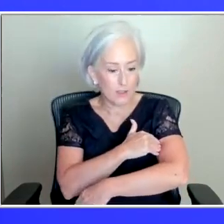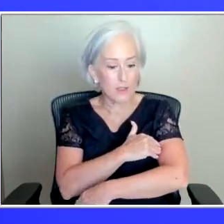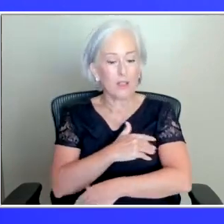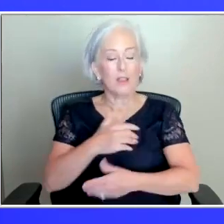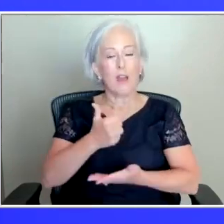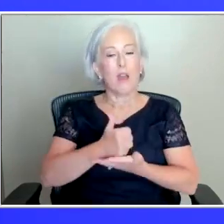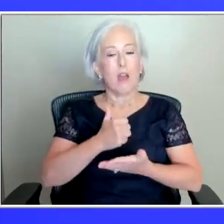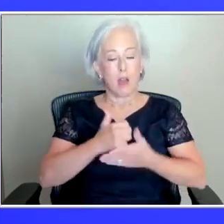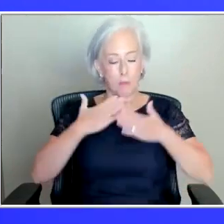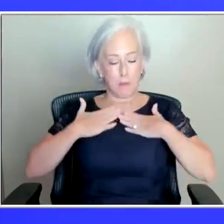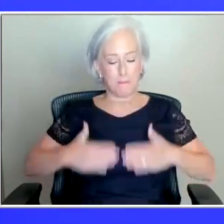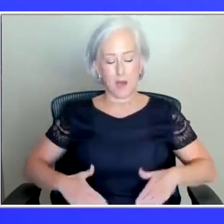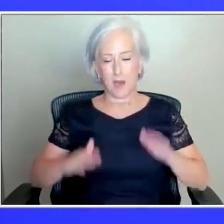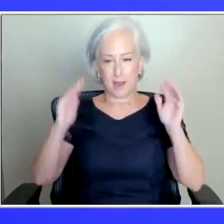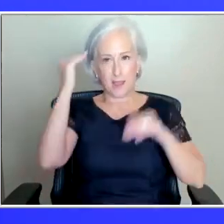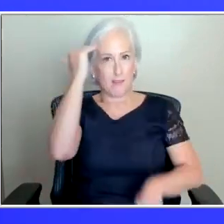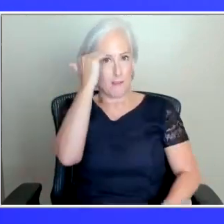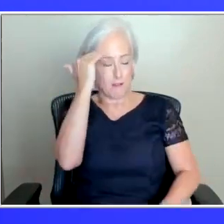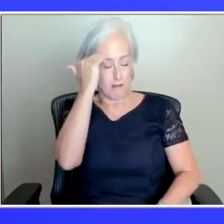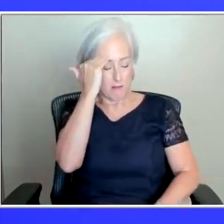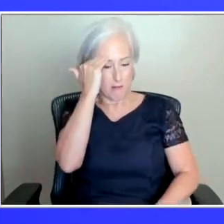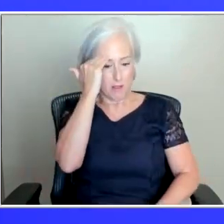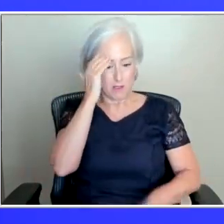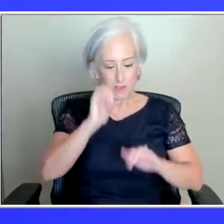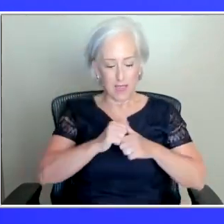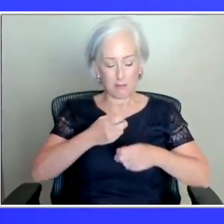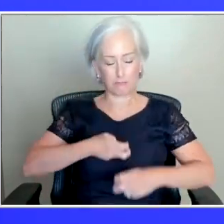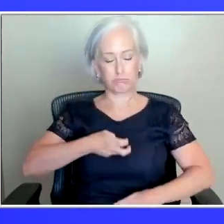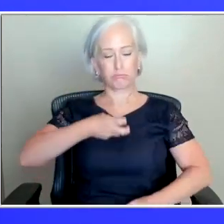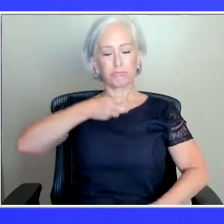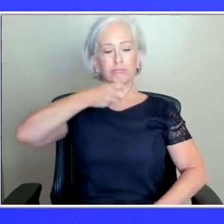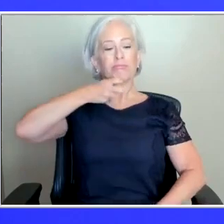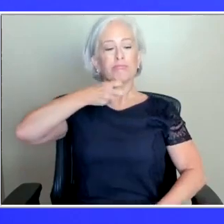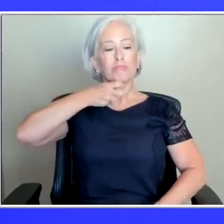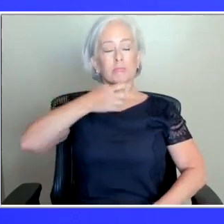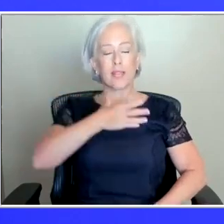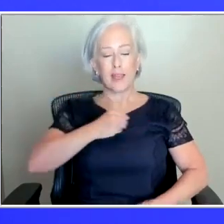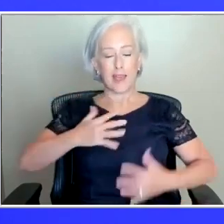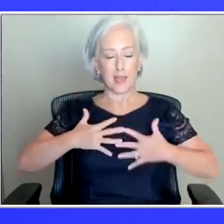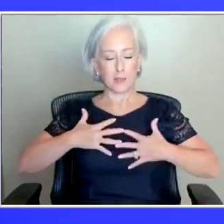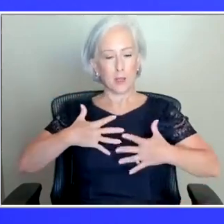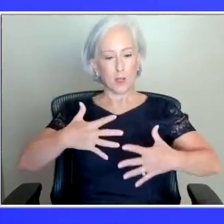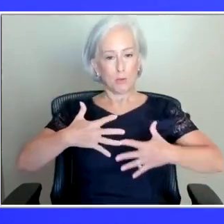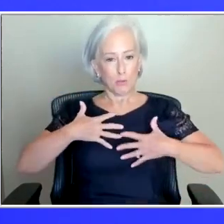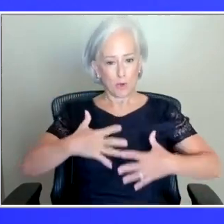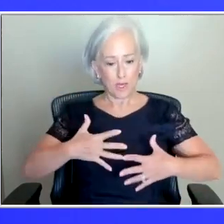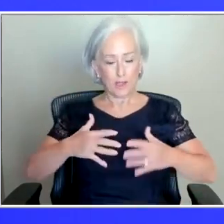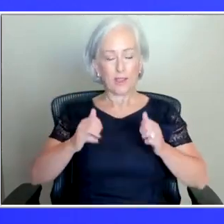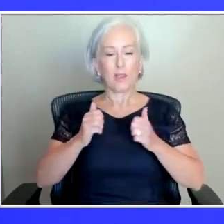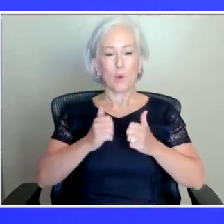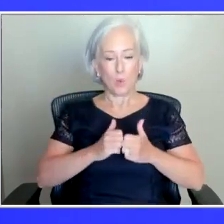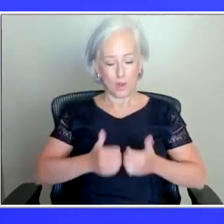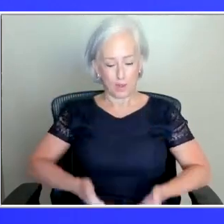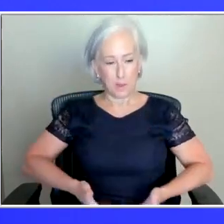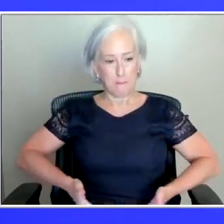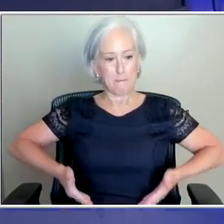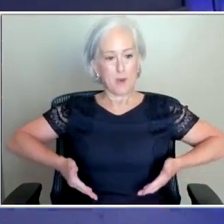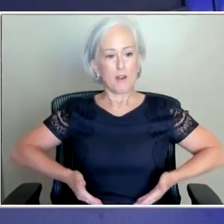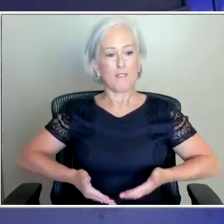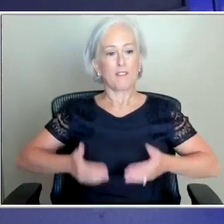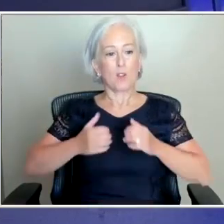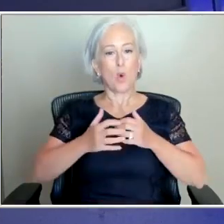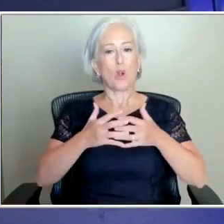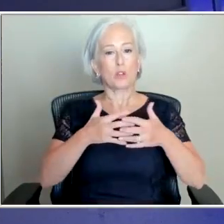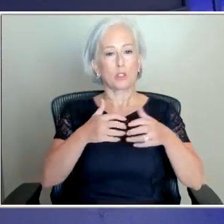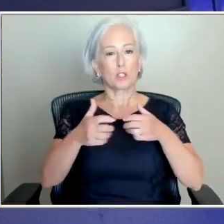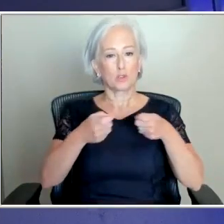but also learn to coordinate their breathing and their pelvic floor control with functional activities. So have the body